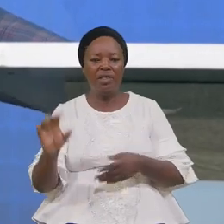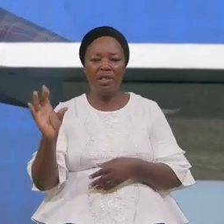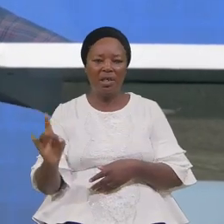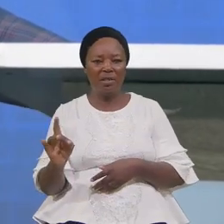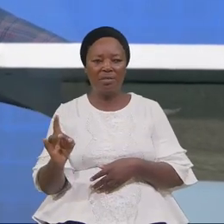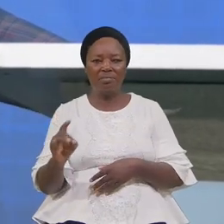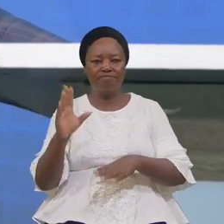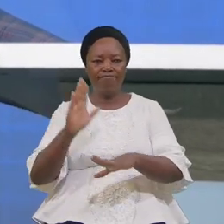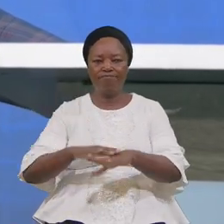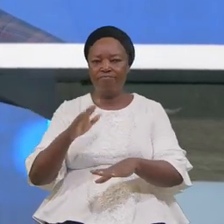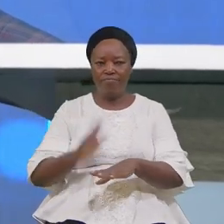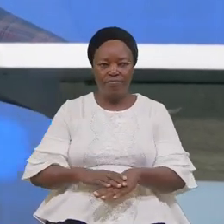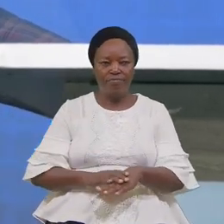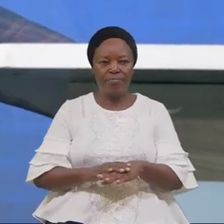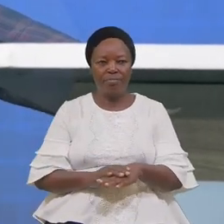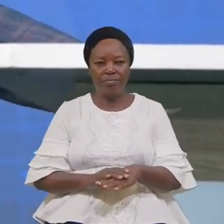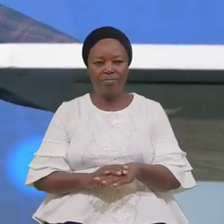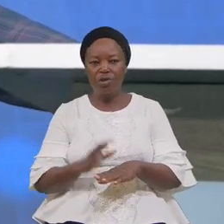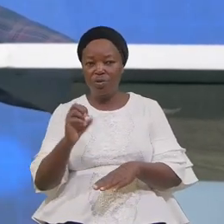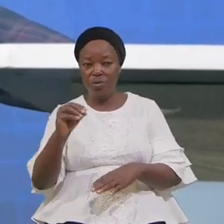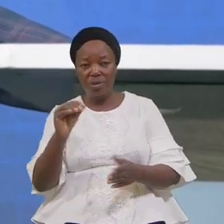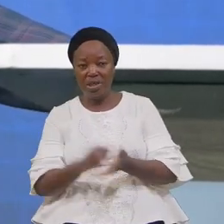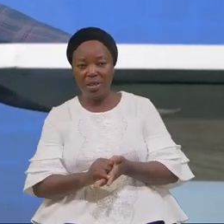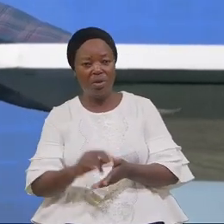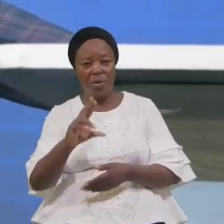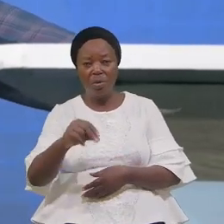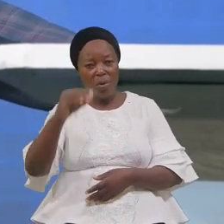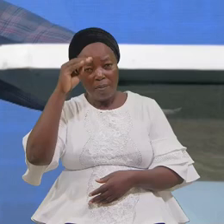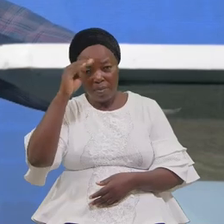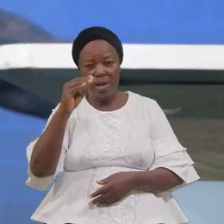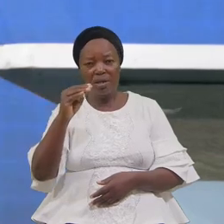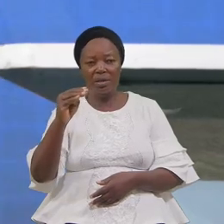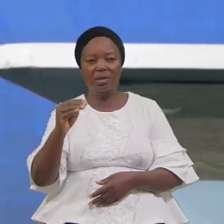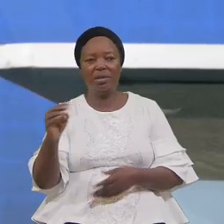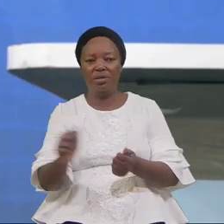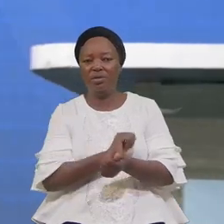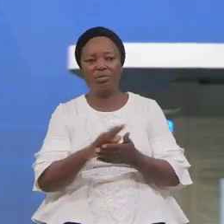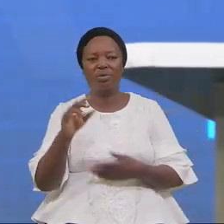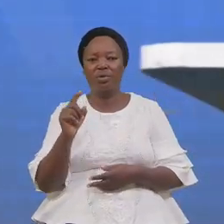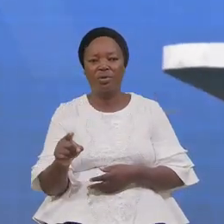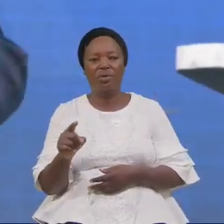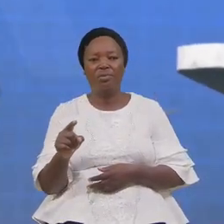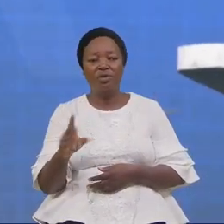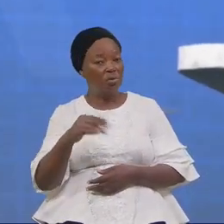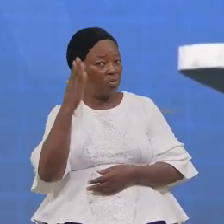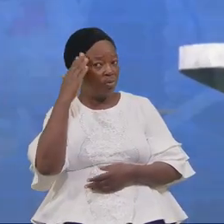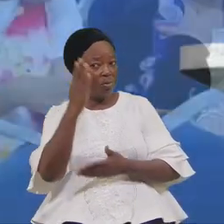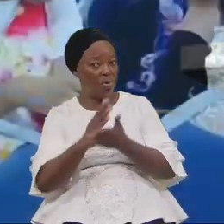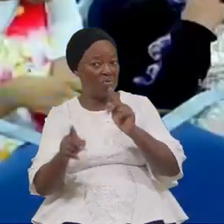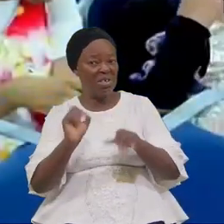Beware lest any man spoil you. You know, some men can spoil